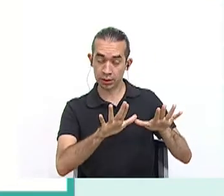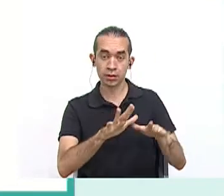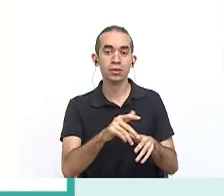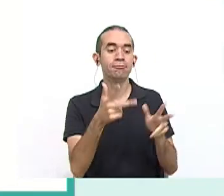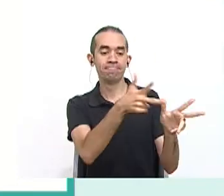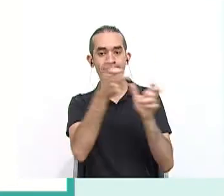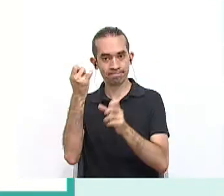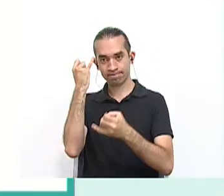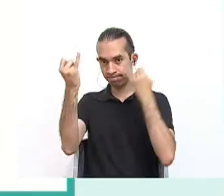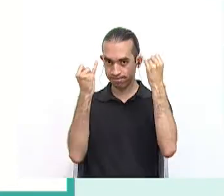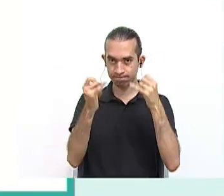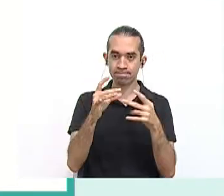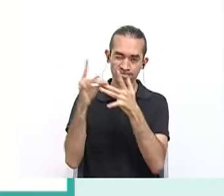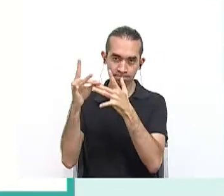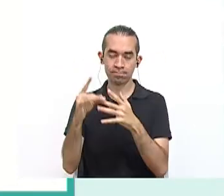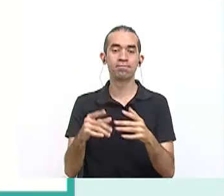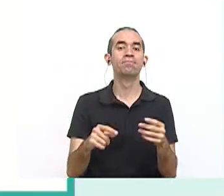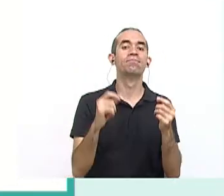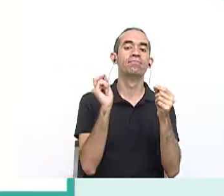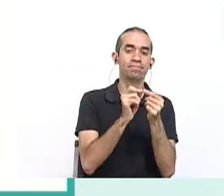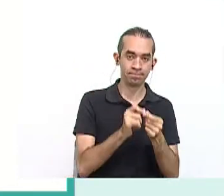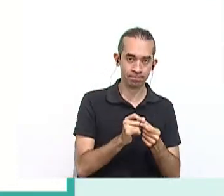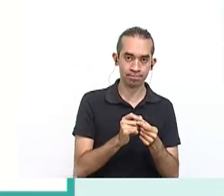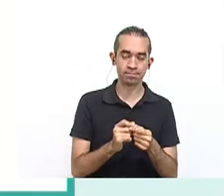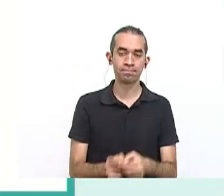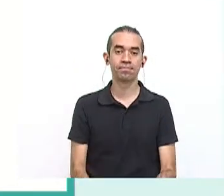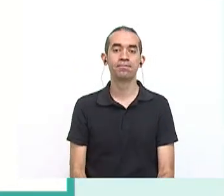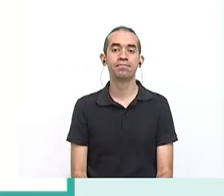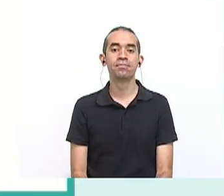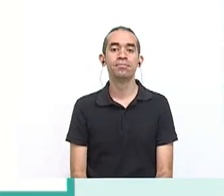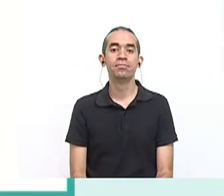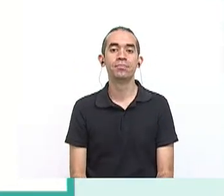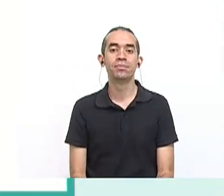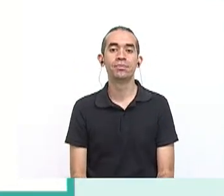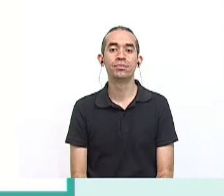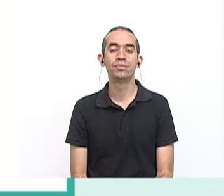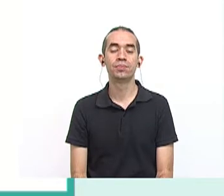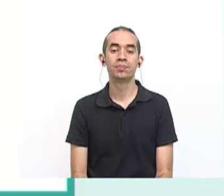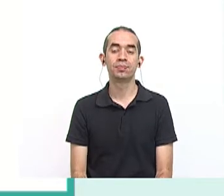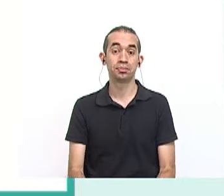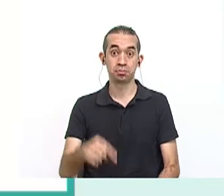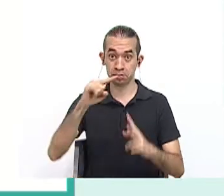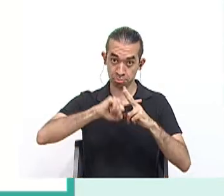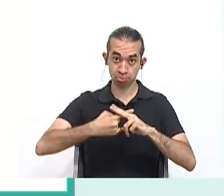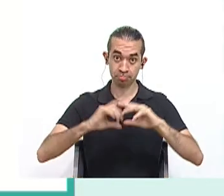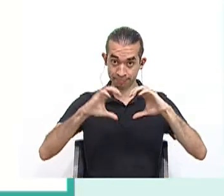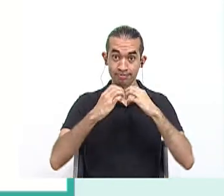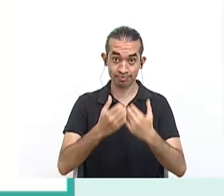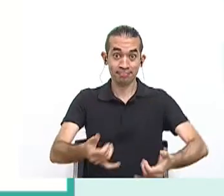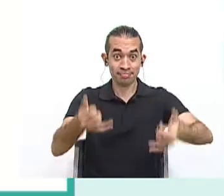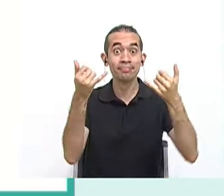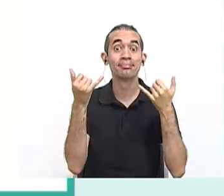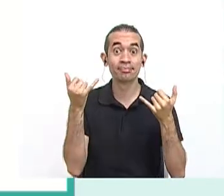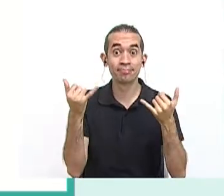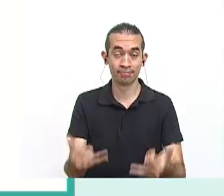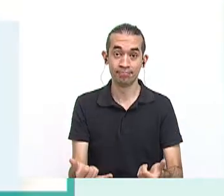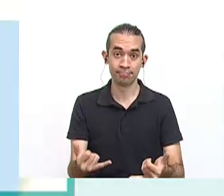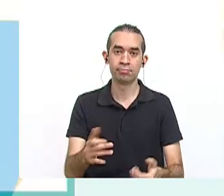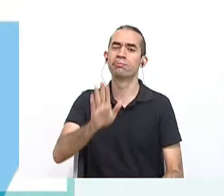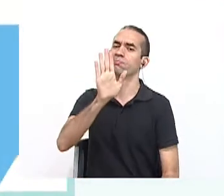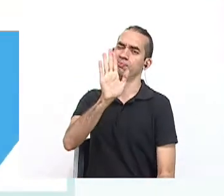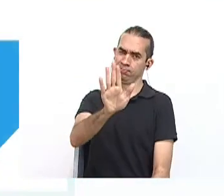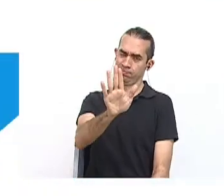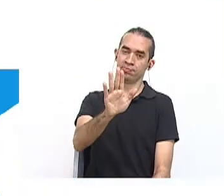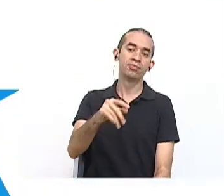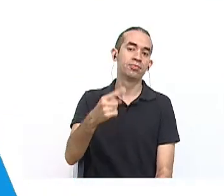about digital footprint. All right? Now, before we move into today's lesson, more into the activities